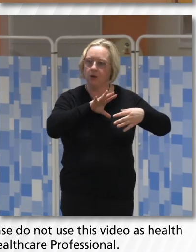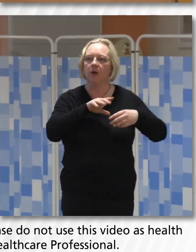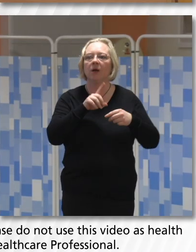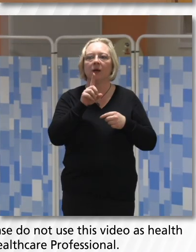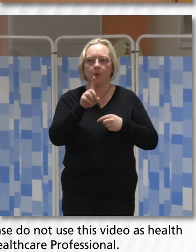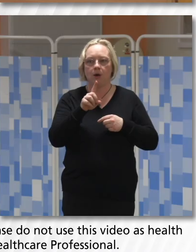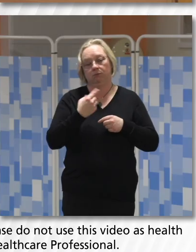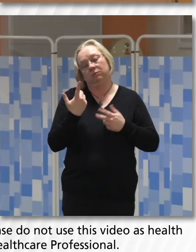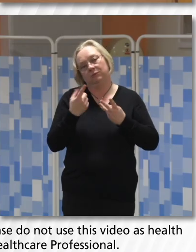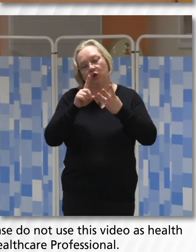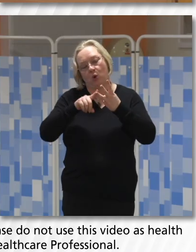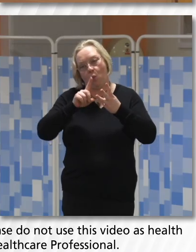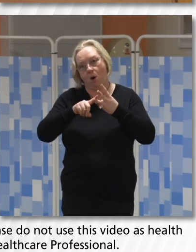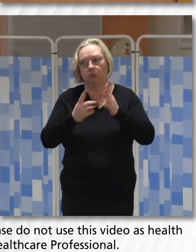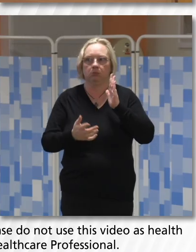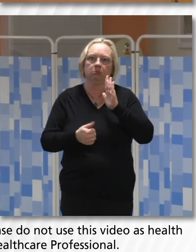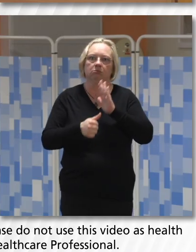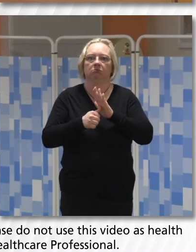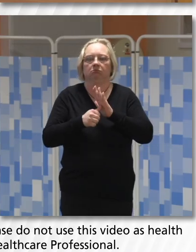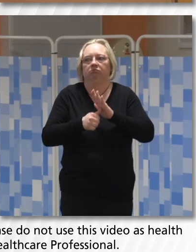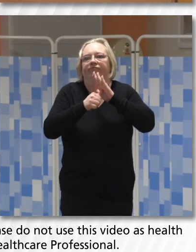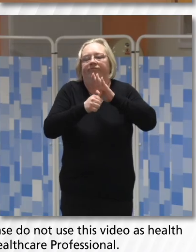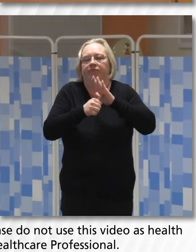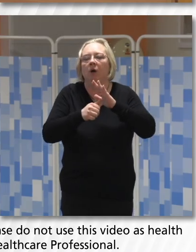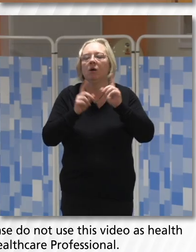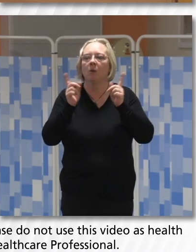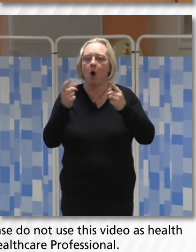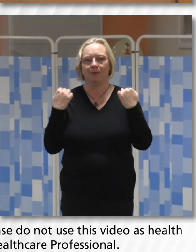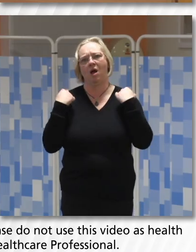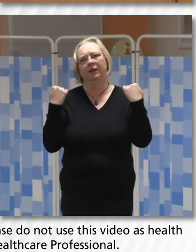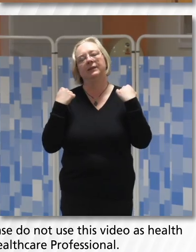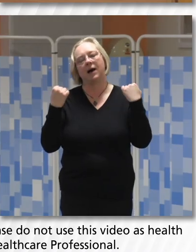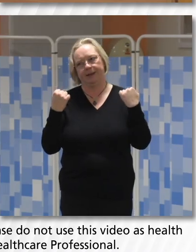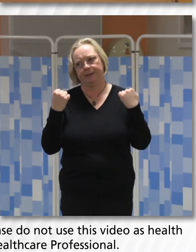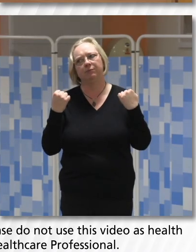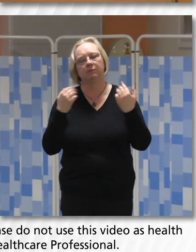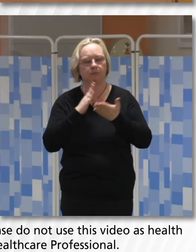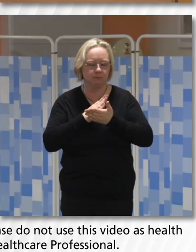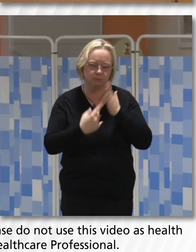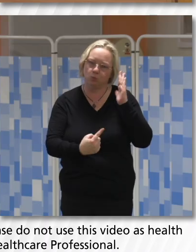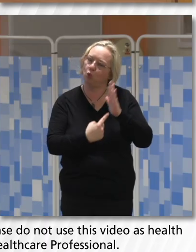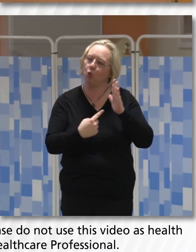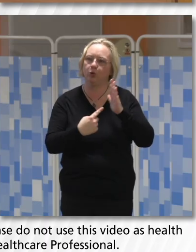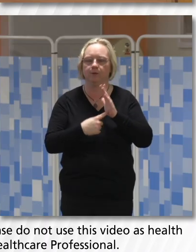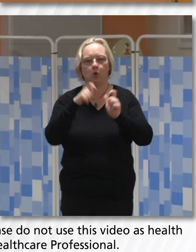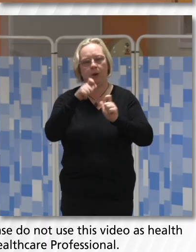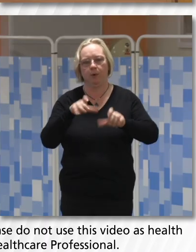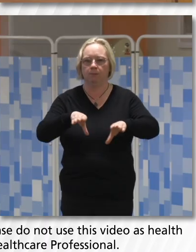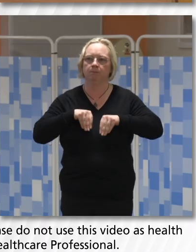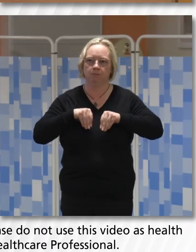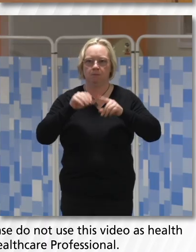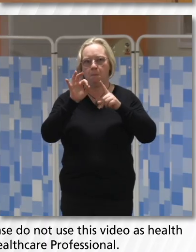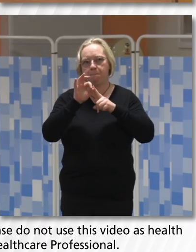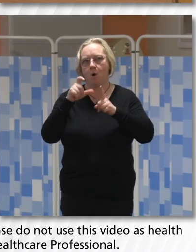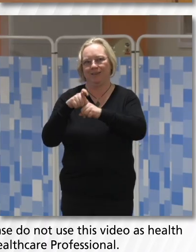is exercise. And exercise can make the biggest difference to people with Parkinson's, a massive difference. We now think it's just